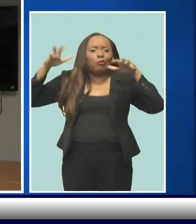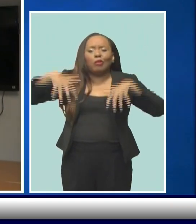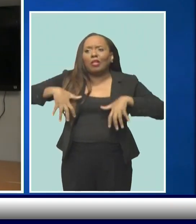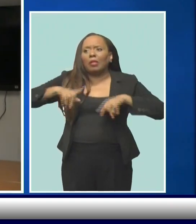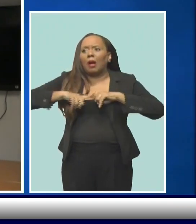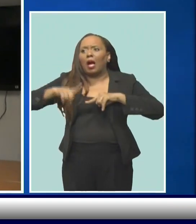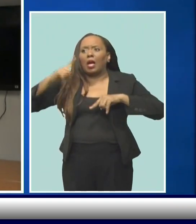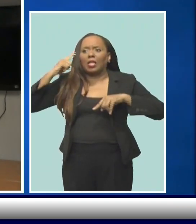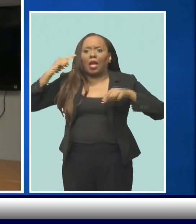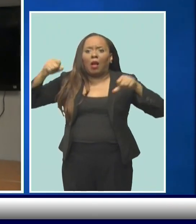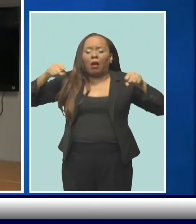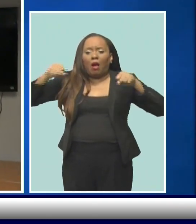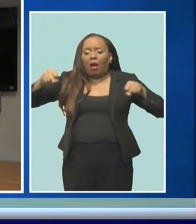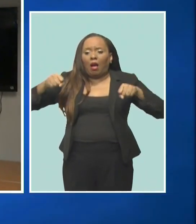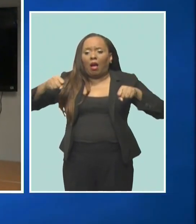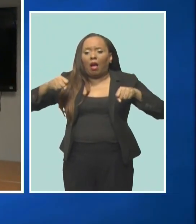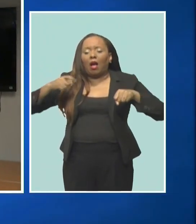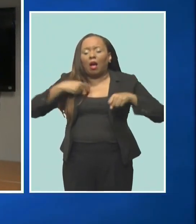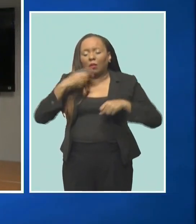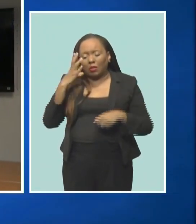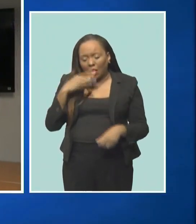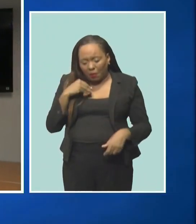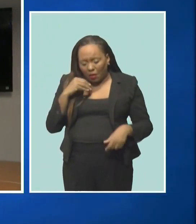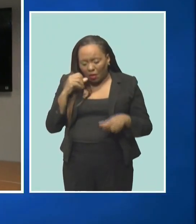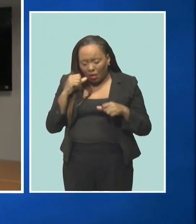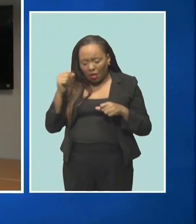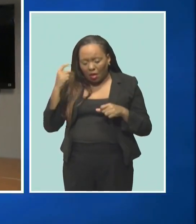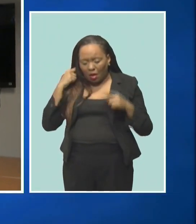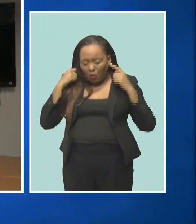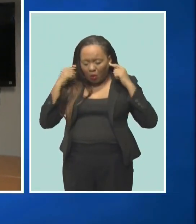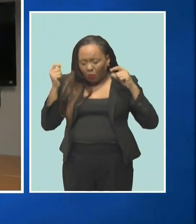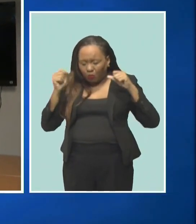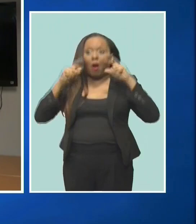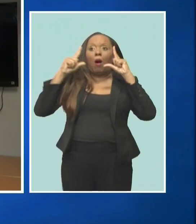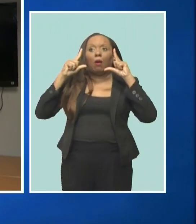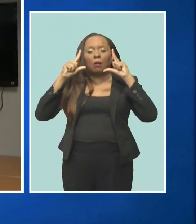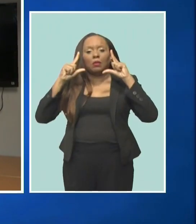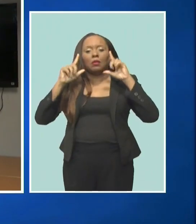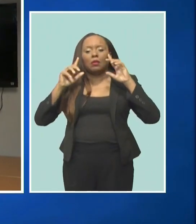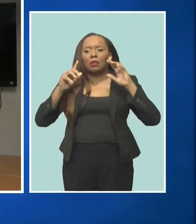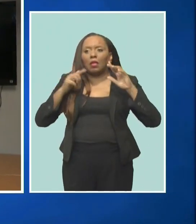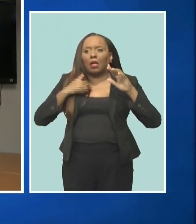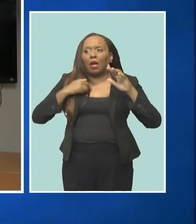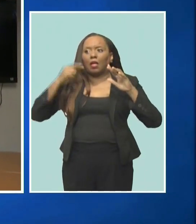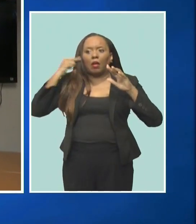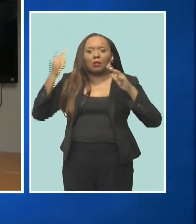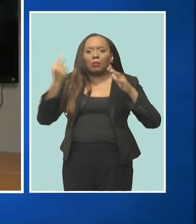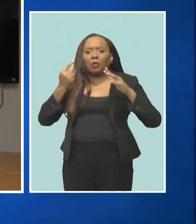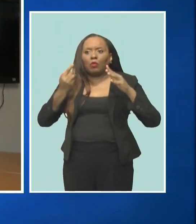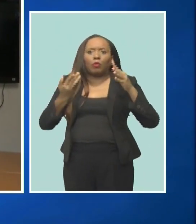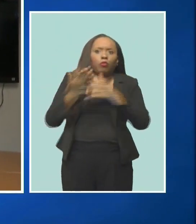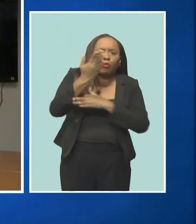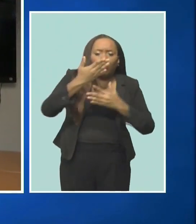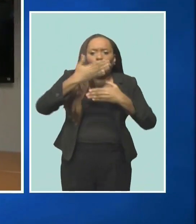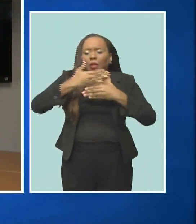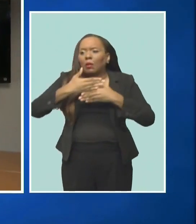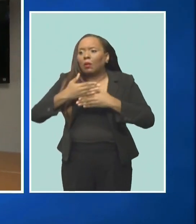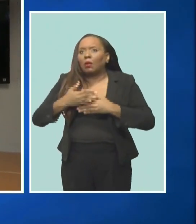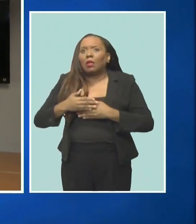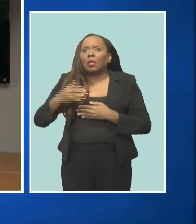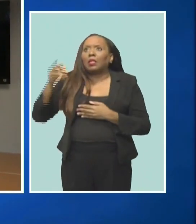point the thunder literally jumped me out of my sleep because I thought that it was coming through the window and the lightning